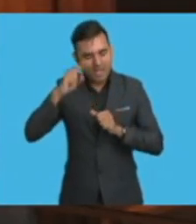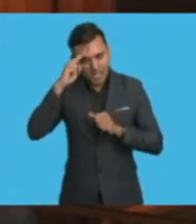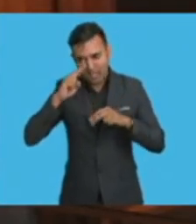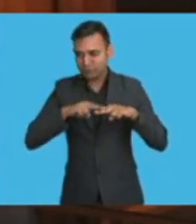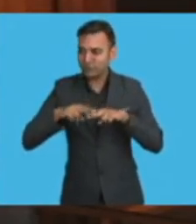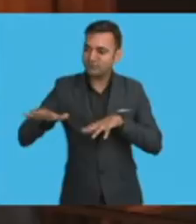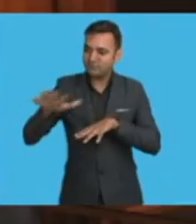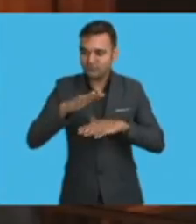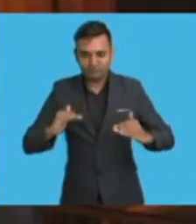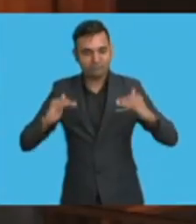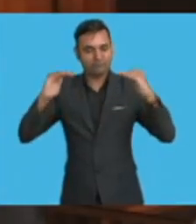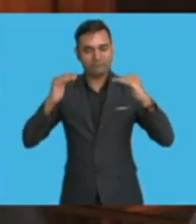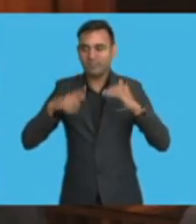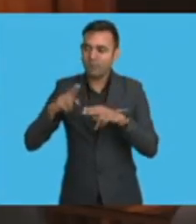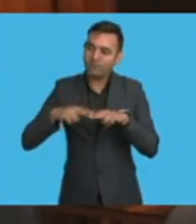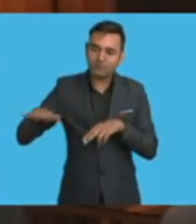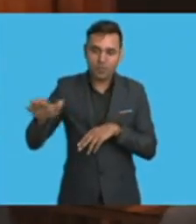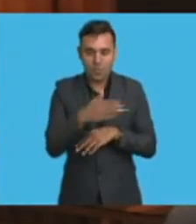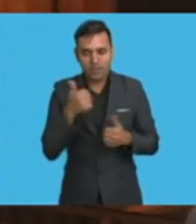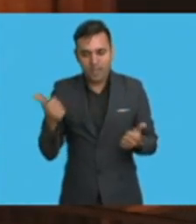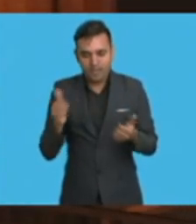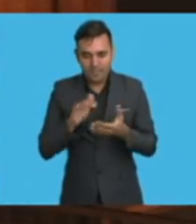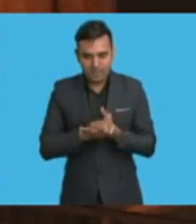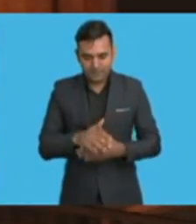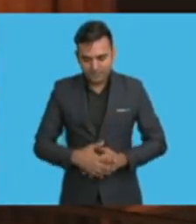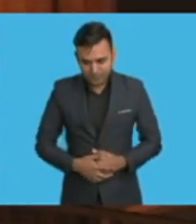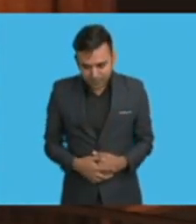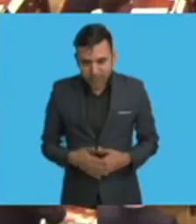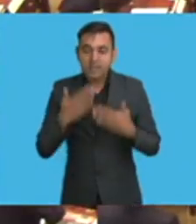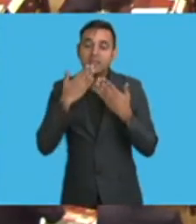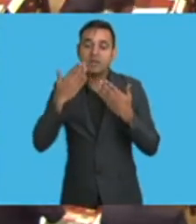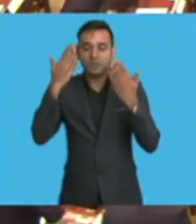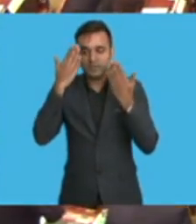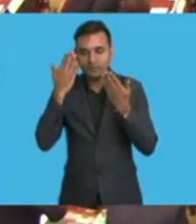name, amen. Thank you, honorable members. You may be seated.